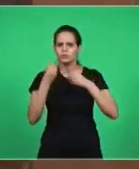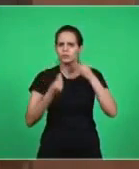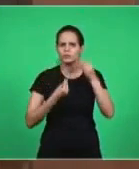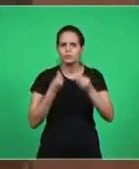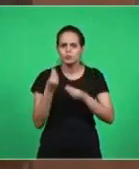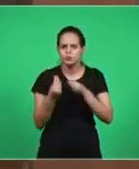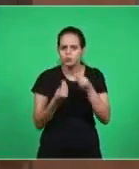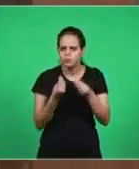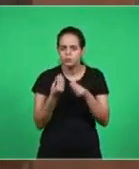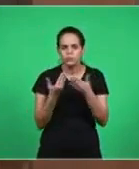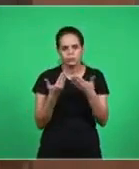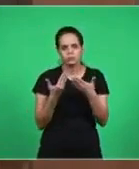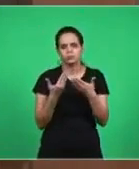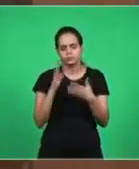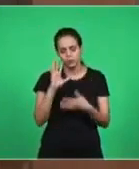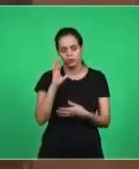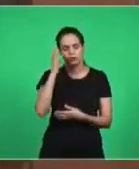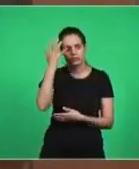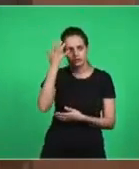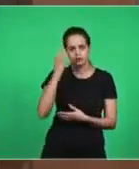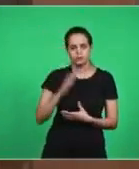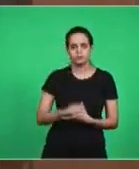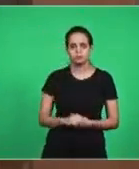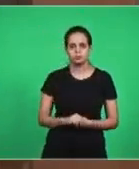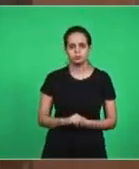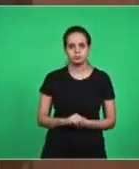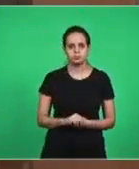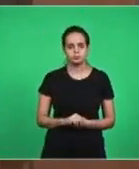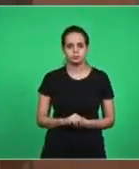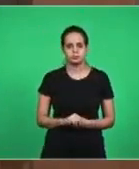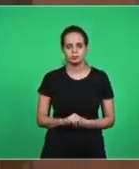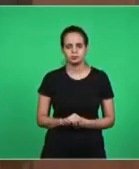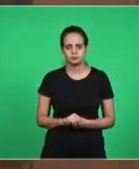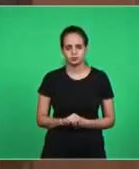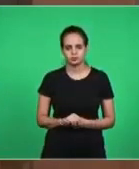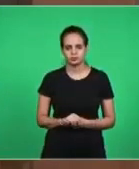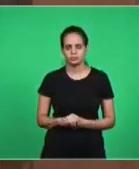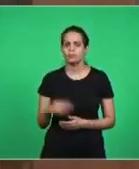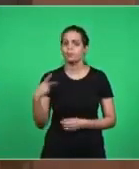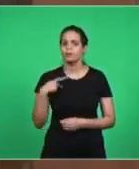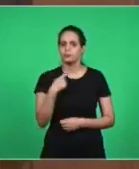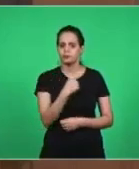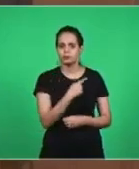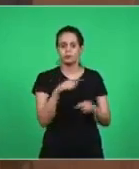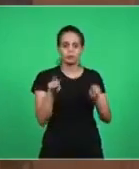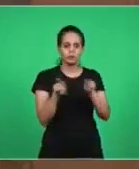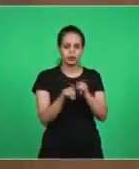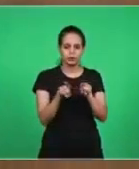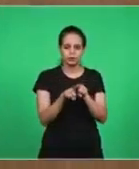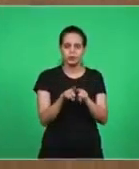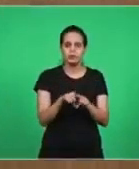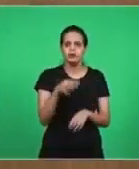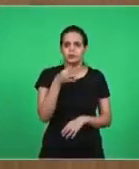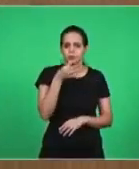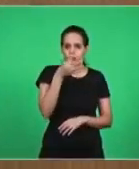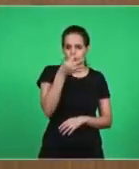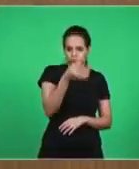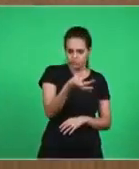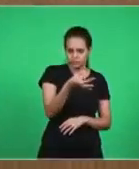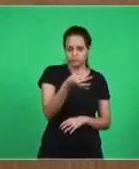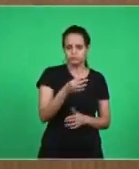The government of the Holy Spirit is concerned about. So, Pastor Fernando from Gavata, so I just want to make a mention of